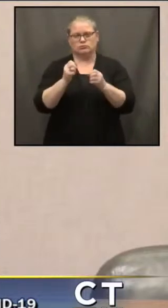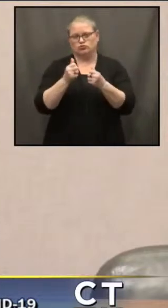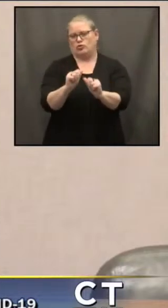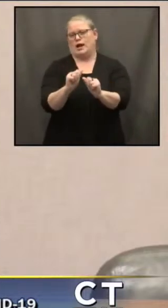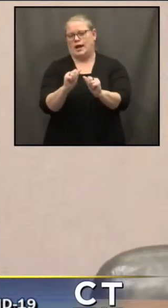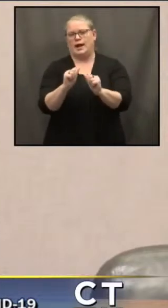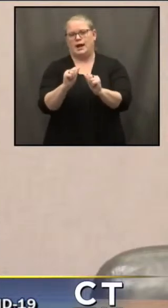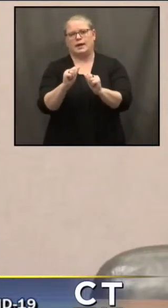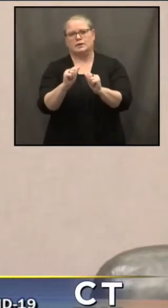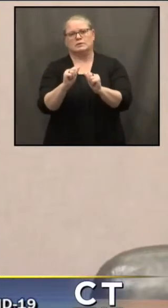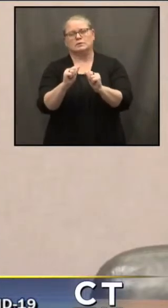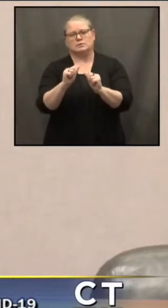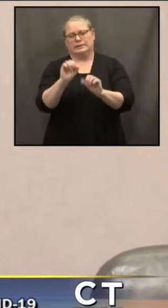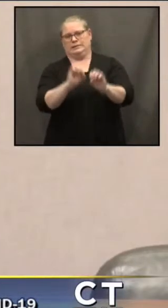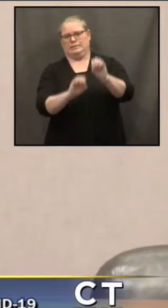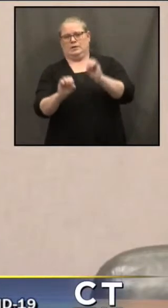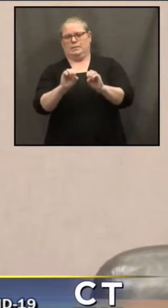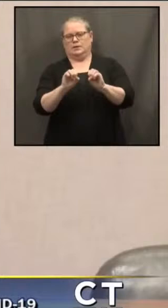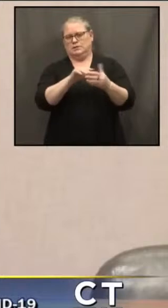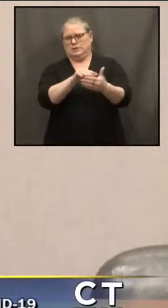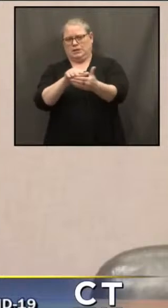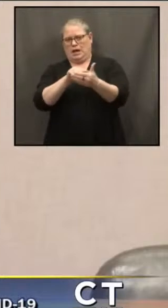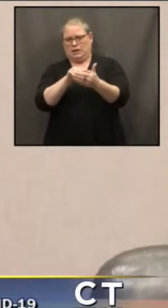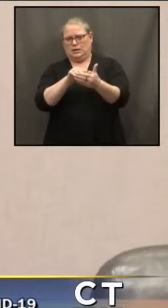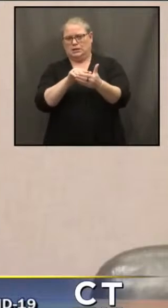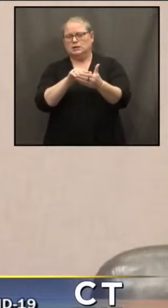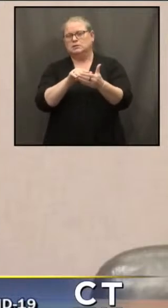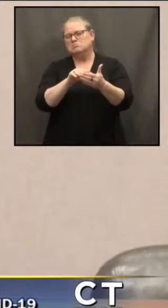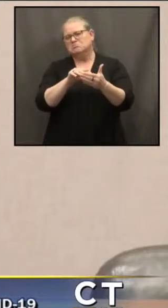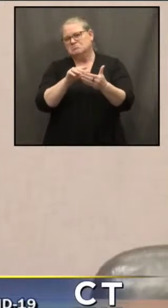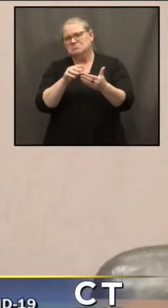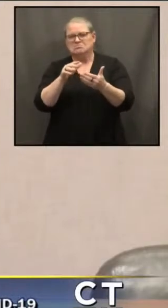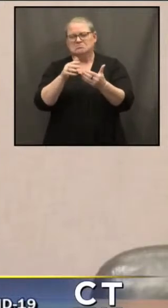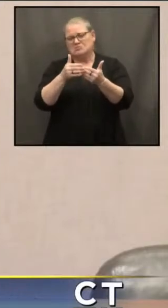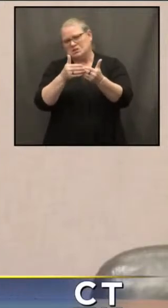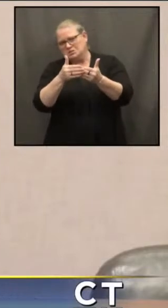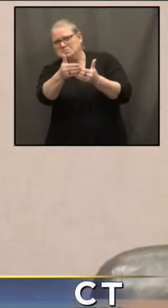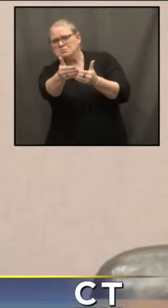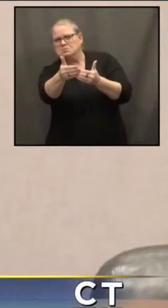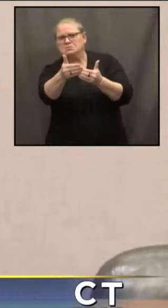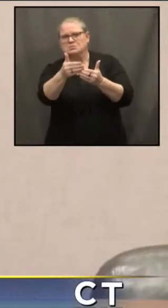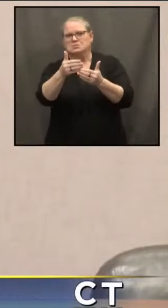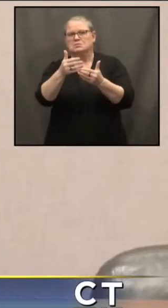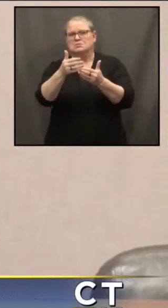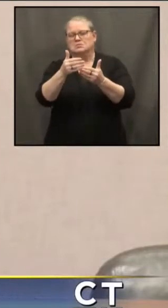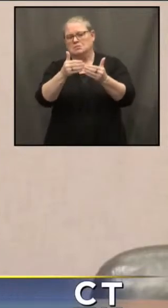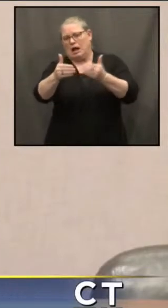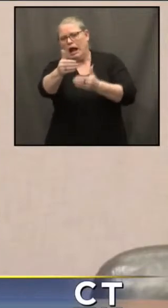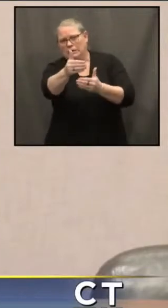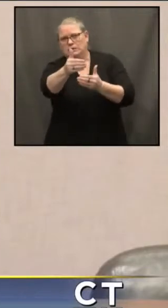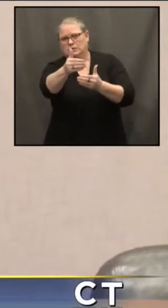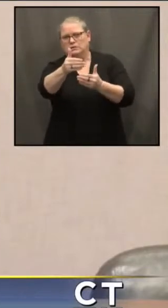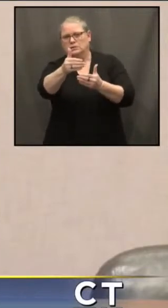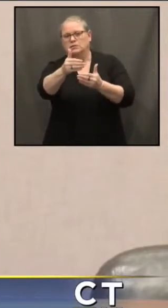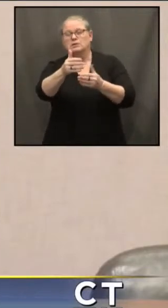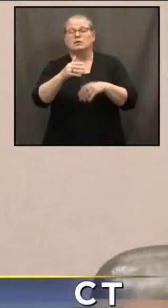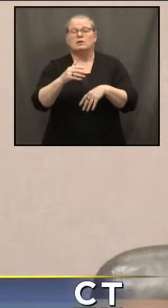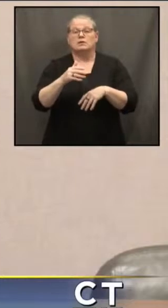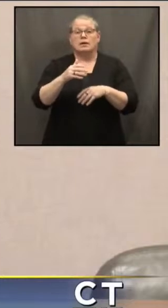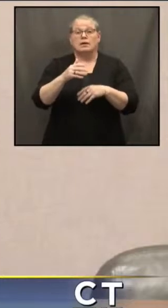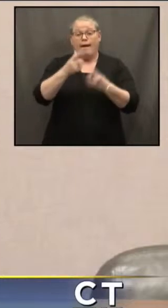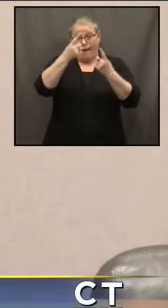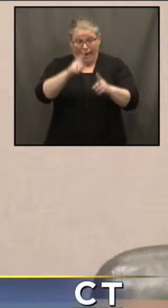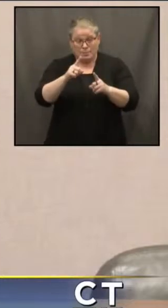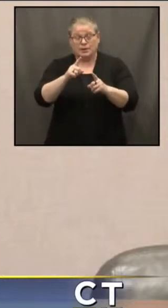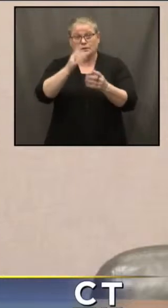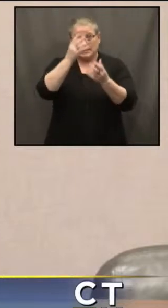living every day. As the data come out, policy changes go into effect to reflect the new data that we get